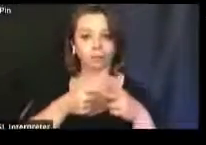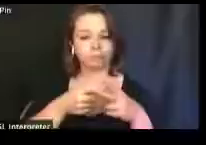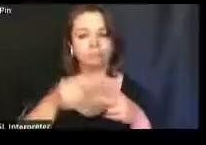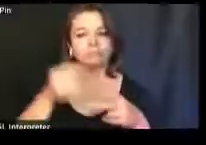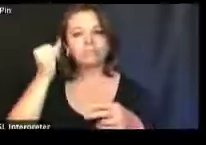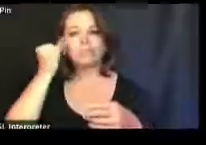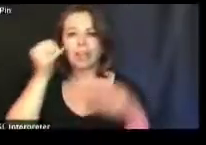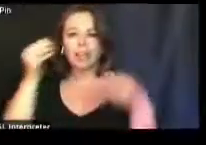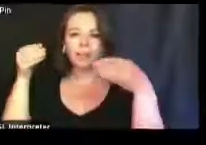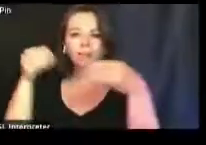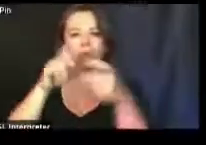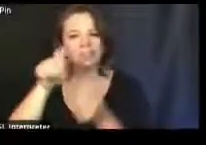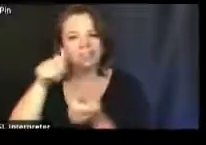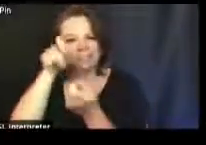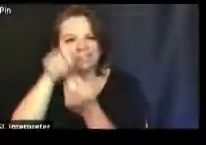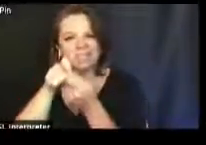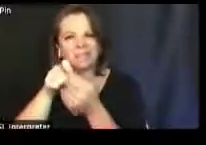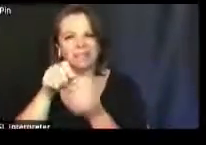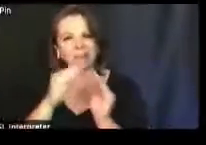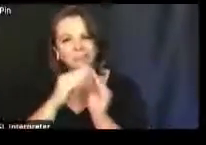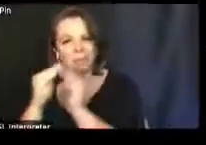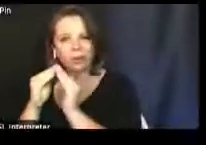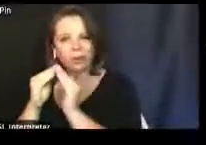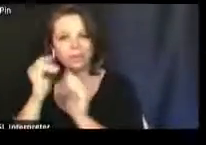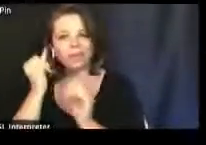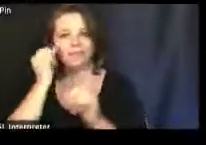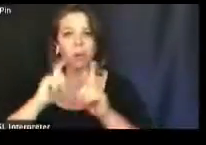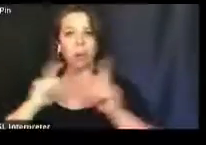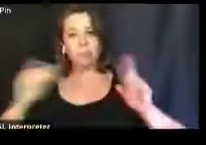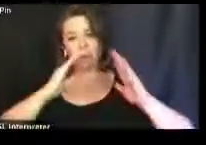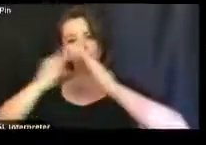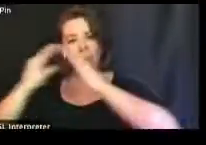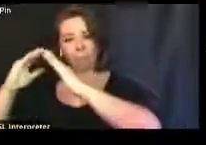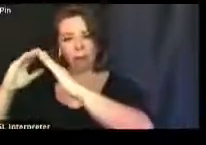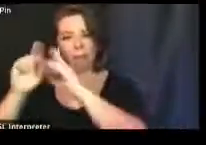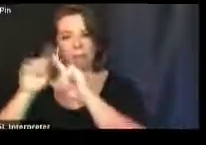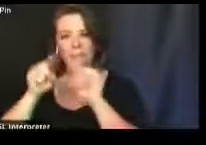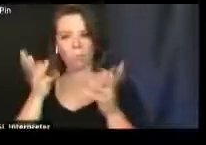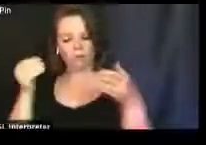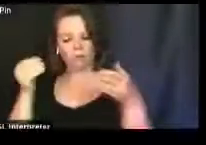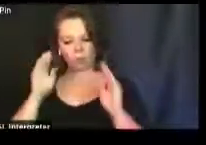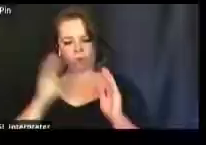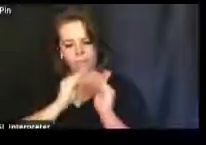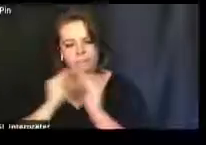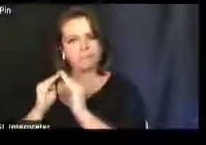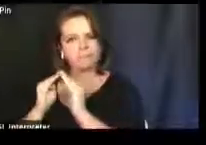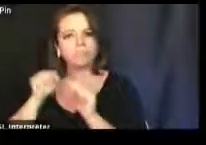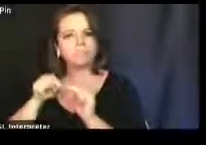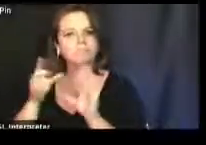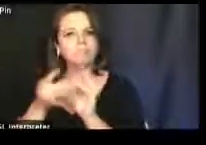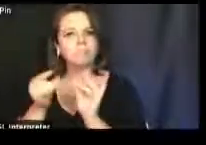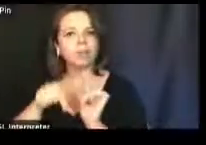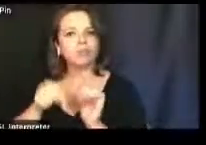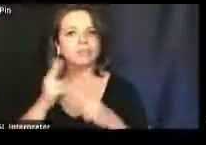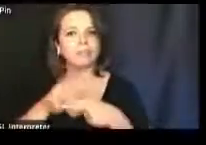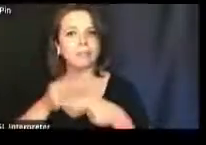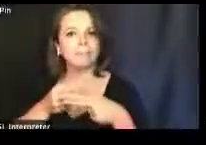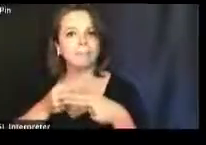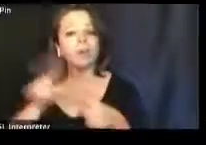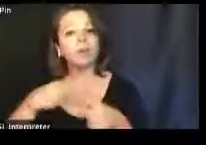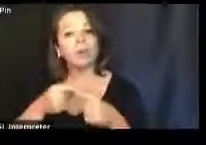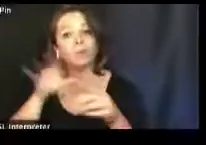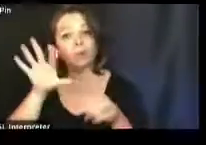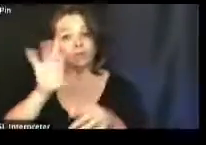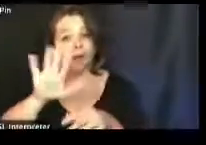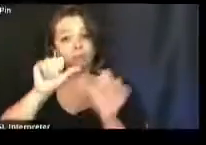specific neighborhood of Los Angeles, please mention it by name. Once we are able to locate your area, your timer will